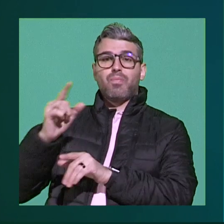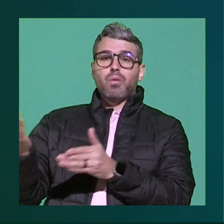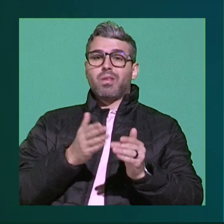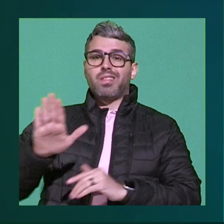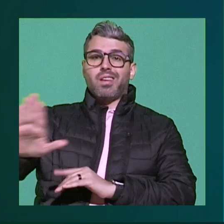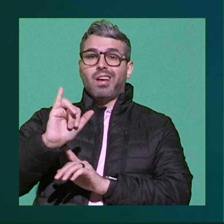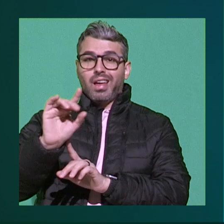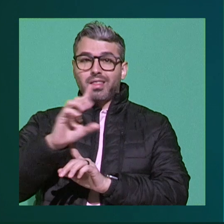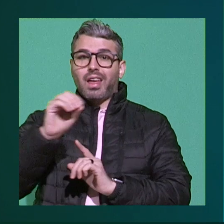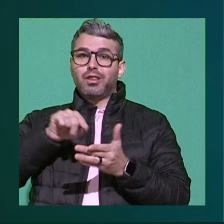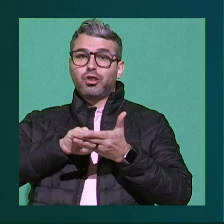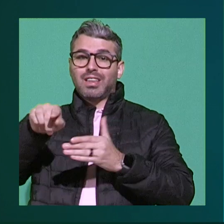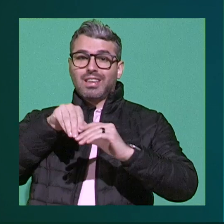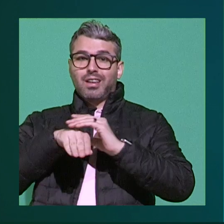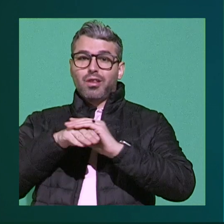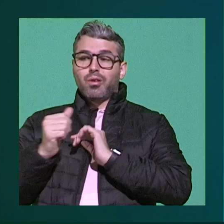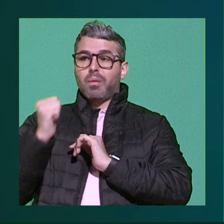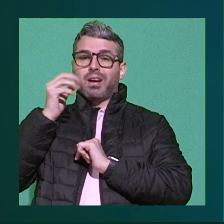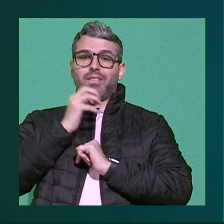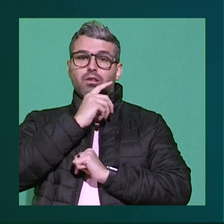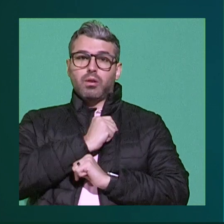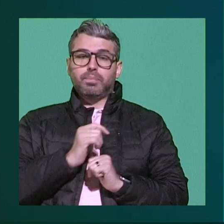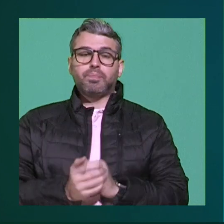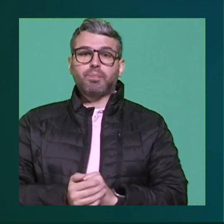valid ID and check in through the back entrance of the cafeteria.